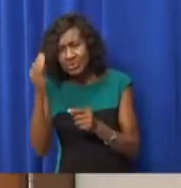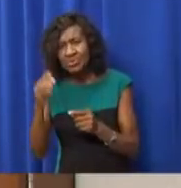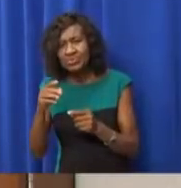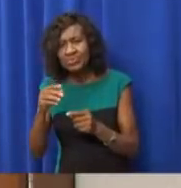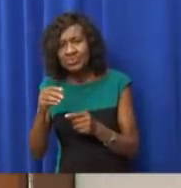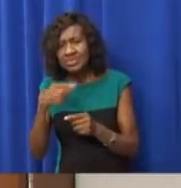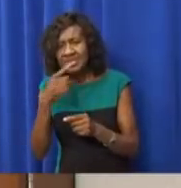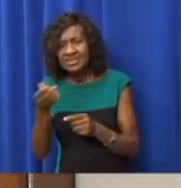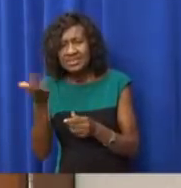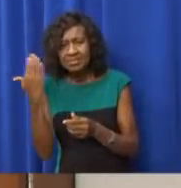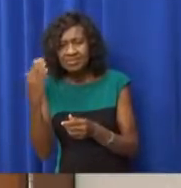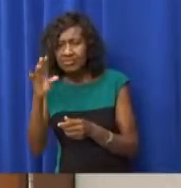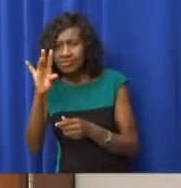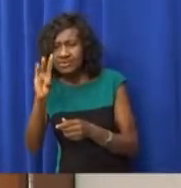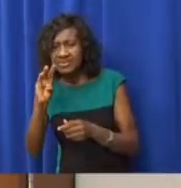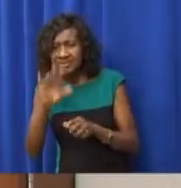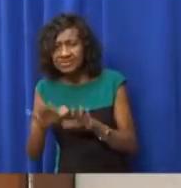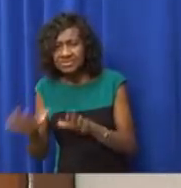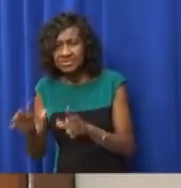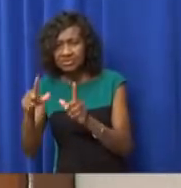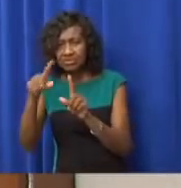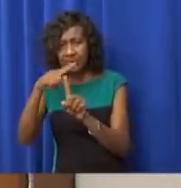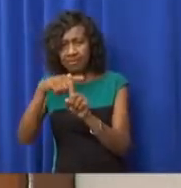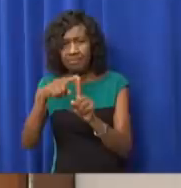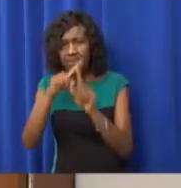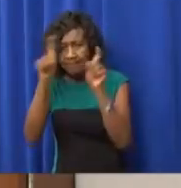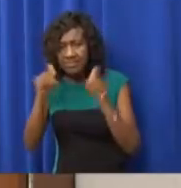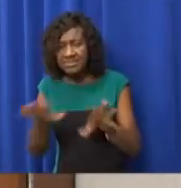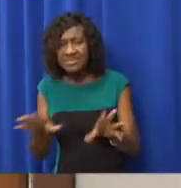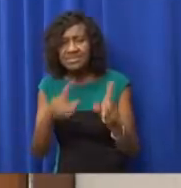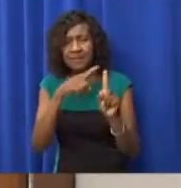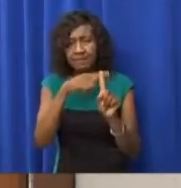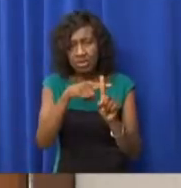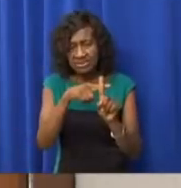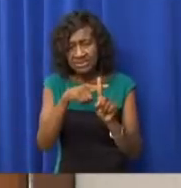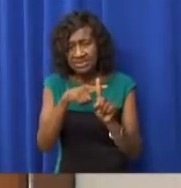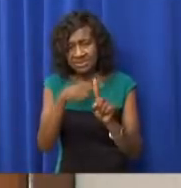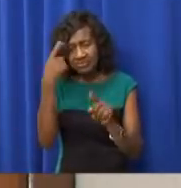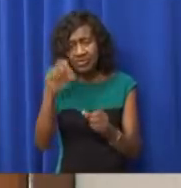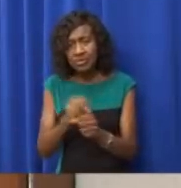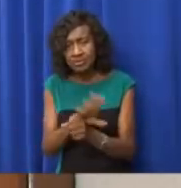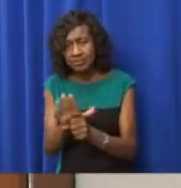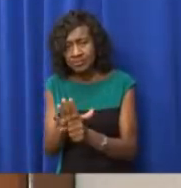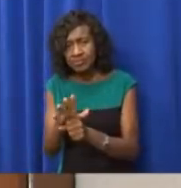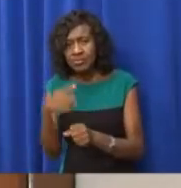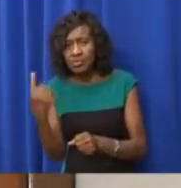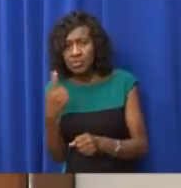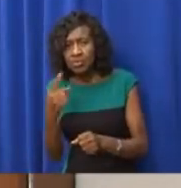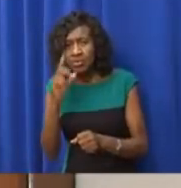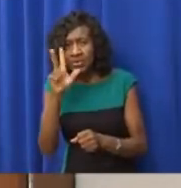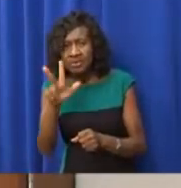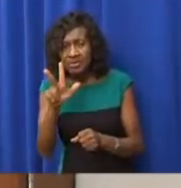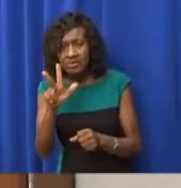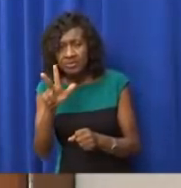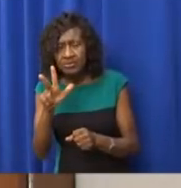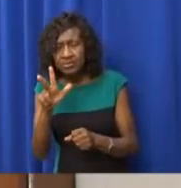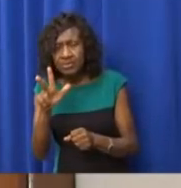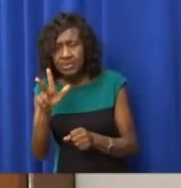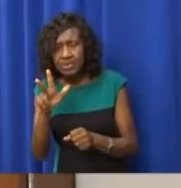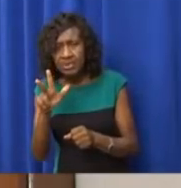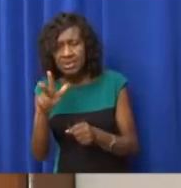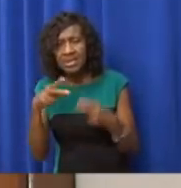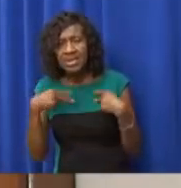there have been 7 children that have tested positive for COVID-19 disease, but only 3 of those have